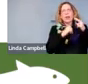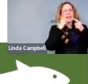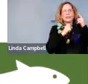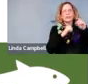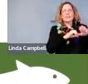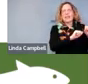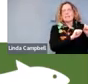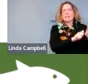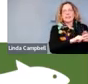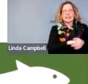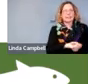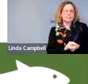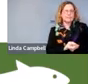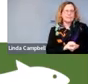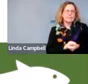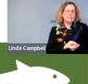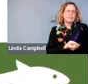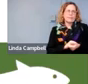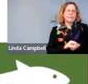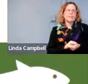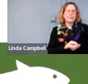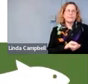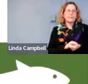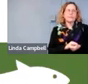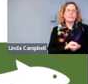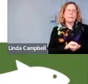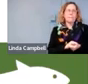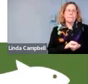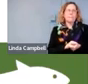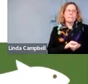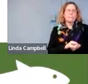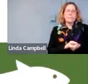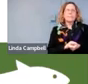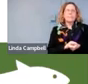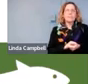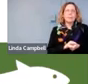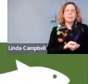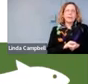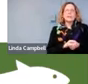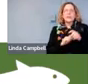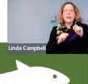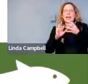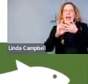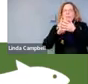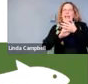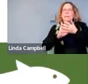keep. And then if it's one of those, it's considered a non-invasive species.